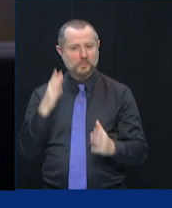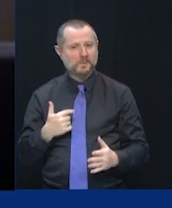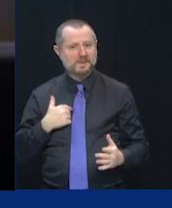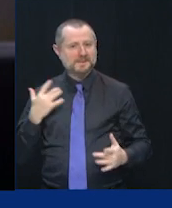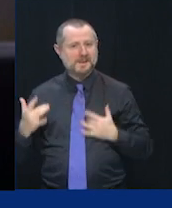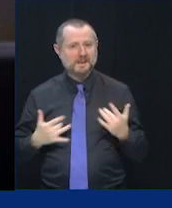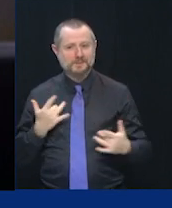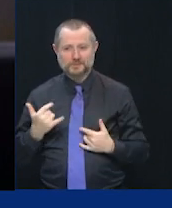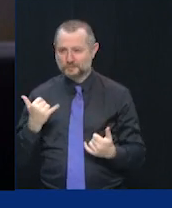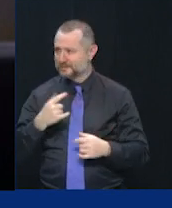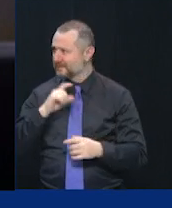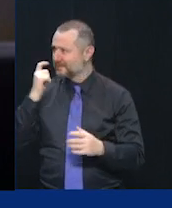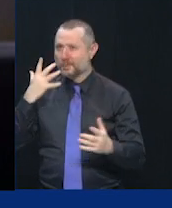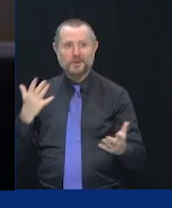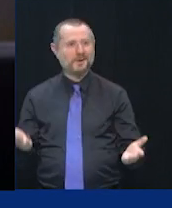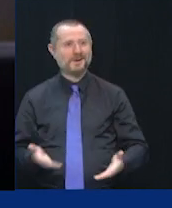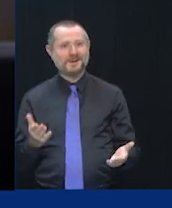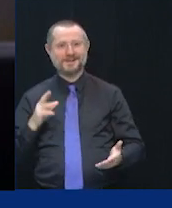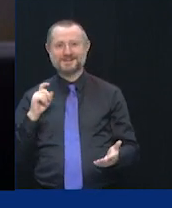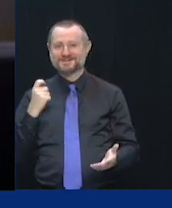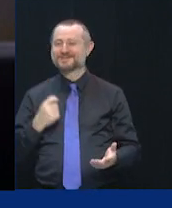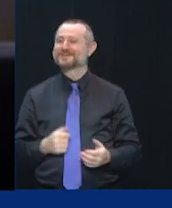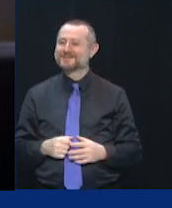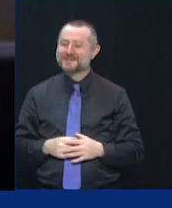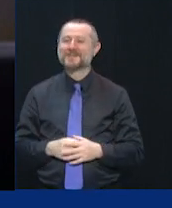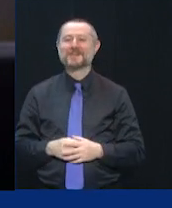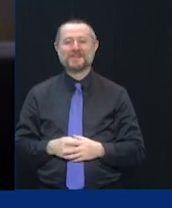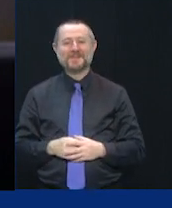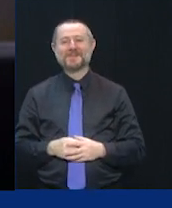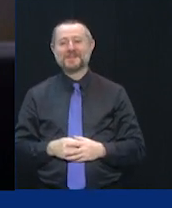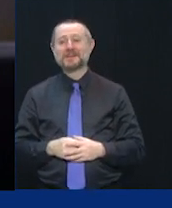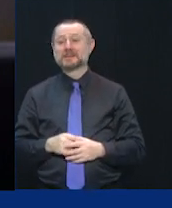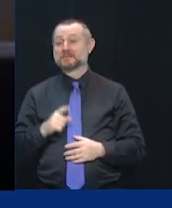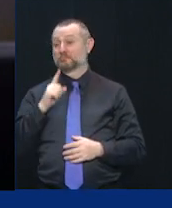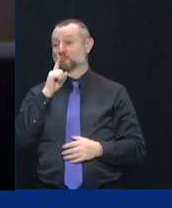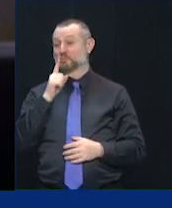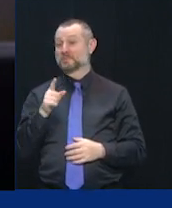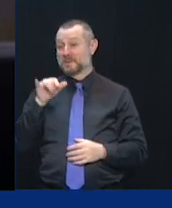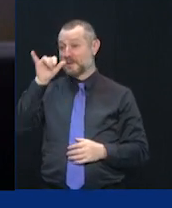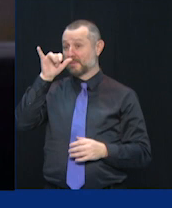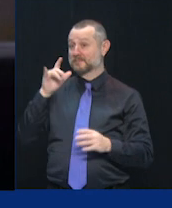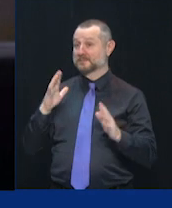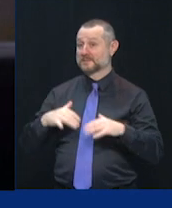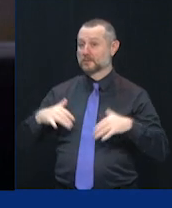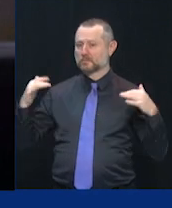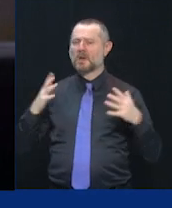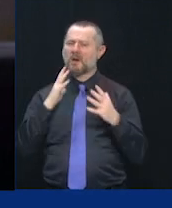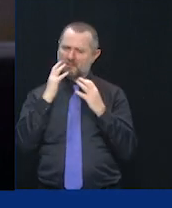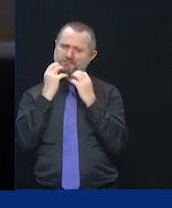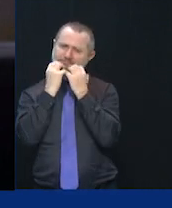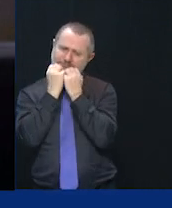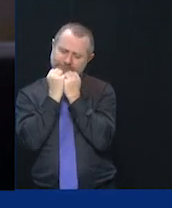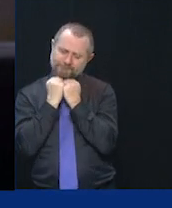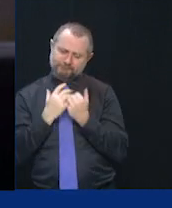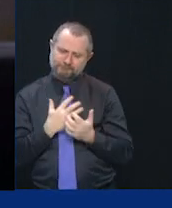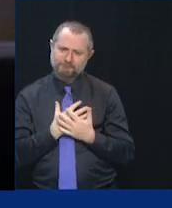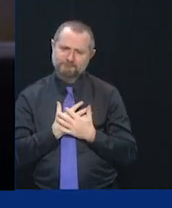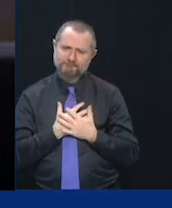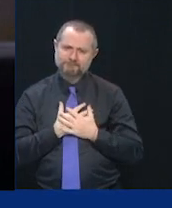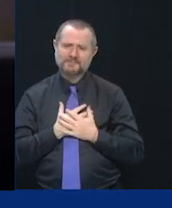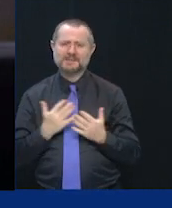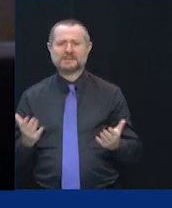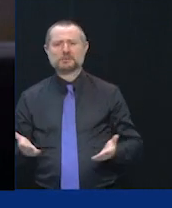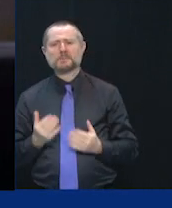Bronx. And, this is a special place, Yankee Stadium, and has been the host of a lot of